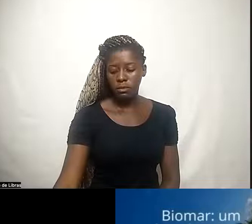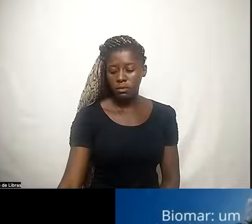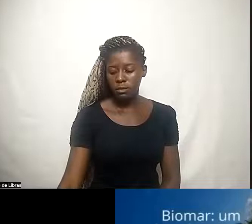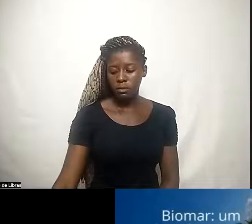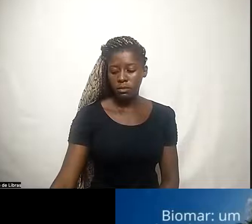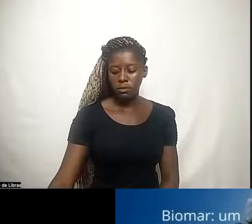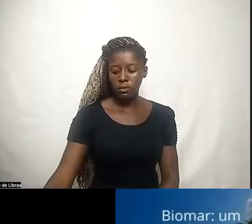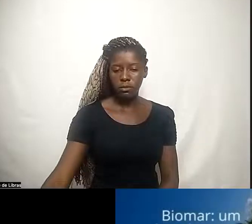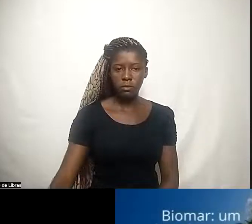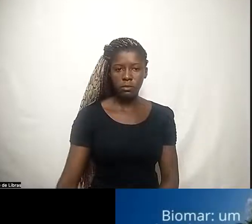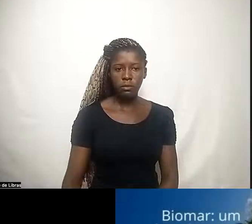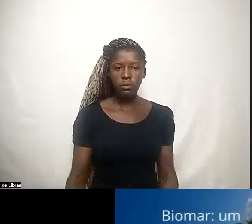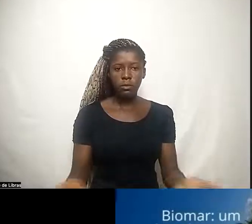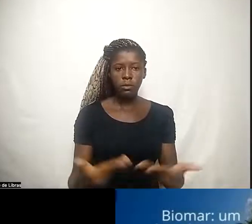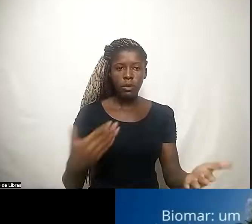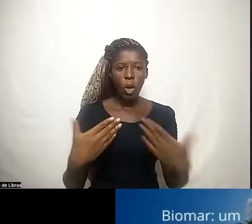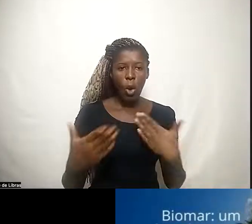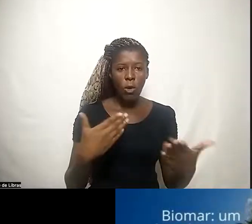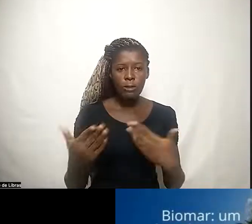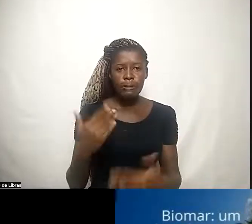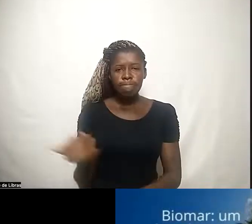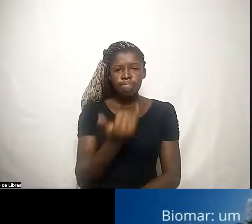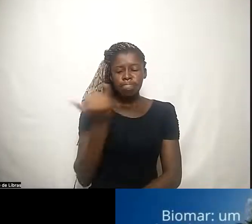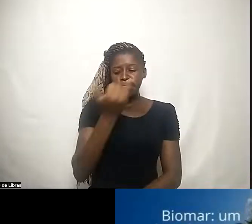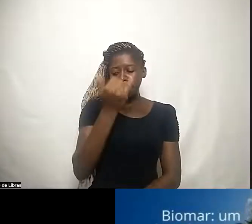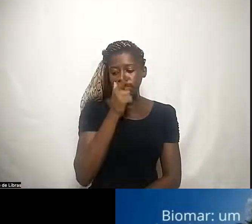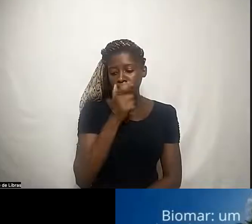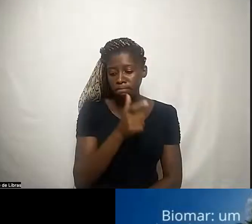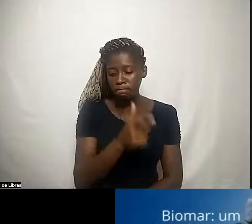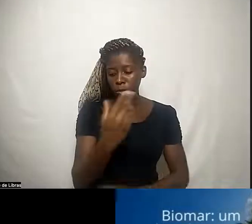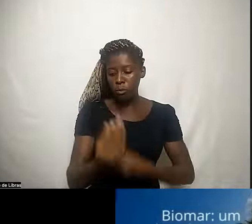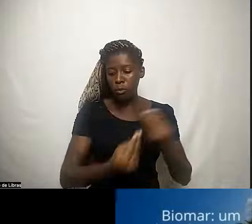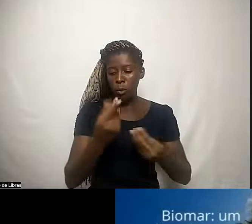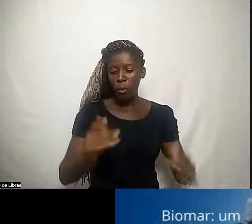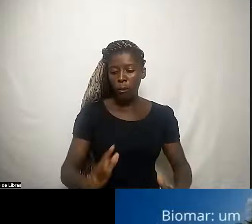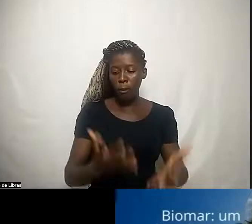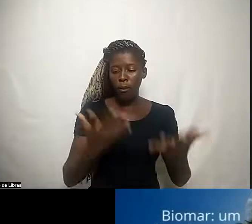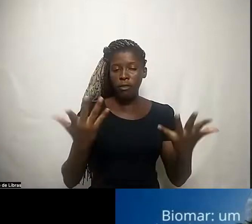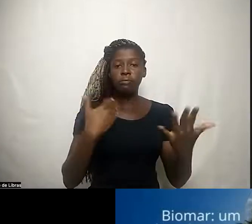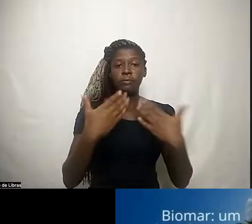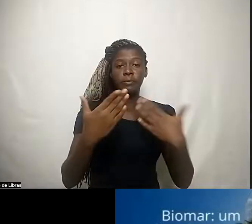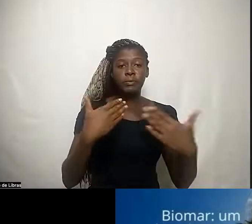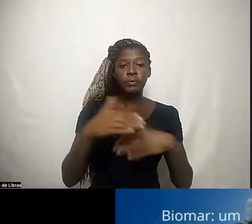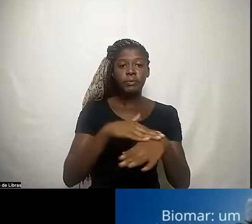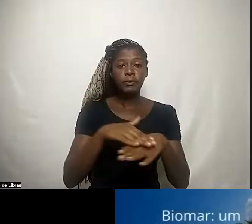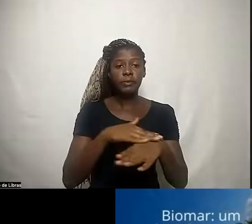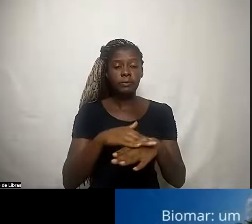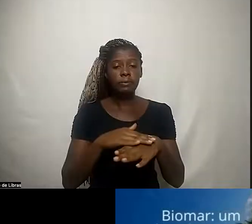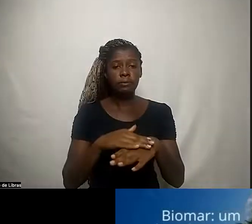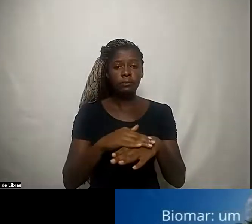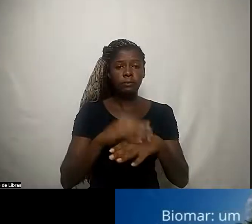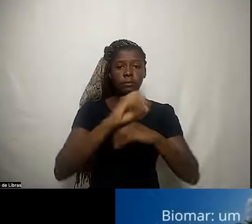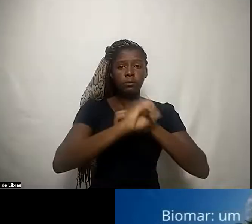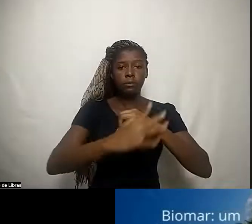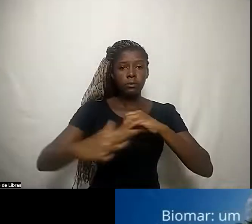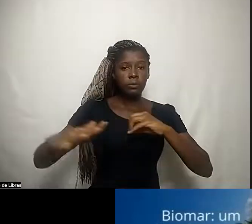This is an inspiring conversation on how to promote the conservation of oceans. And the background of this conversation is to show that